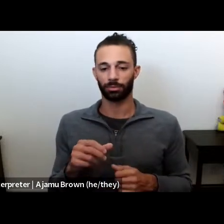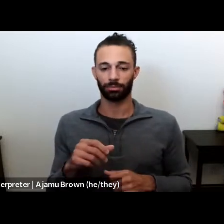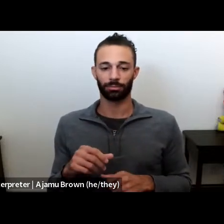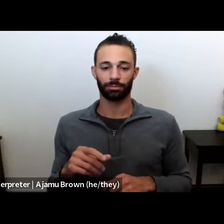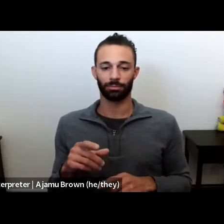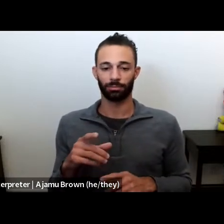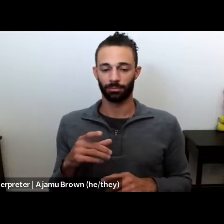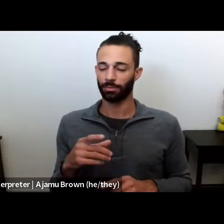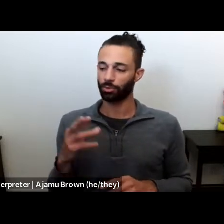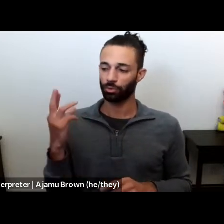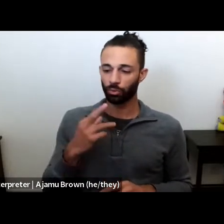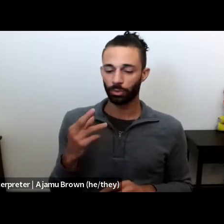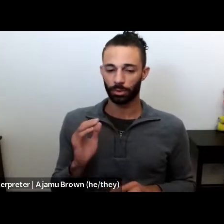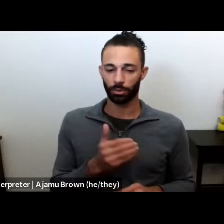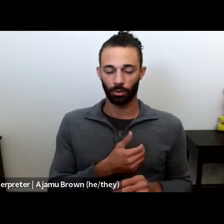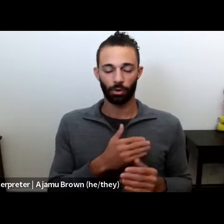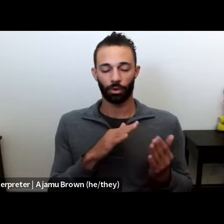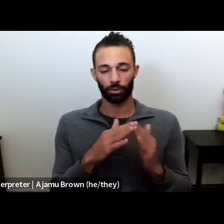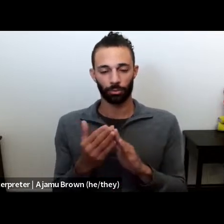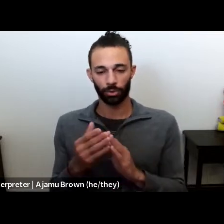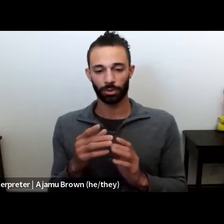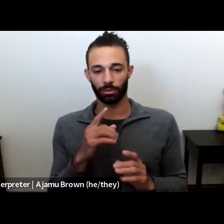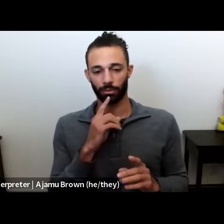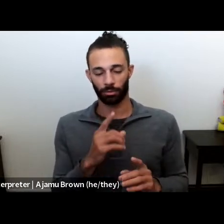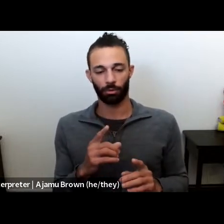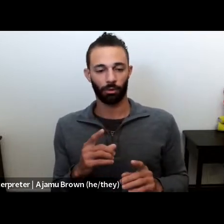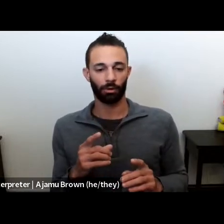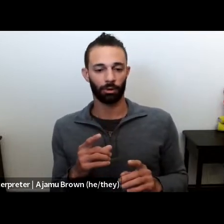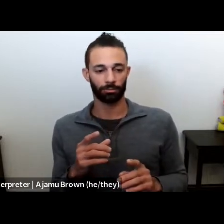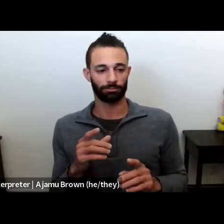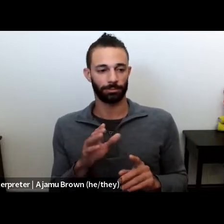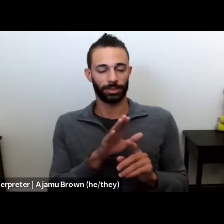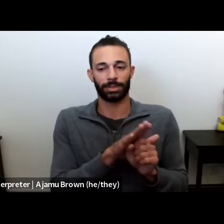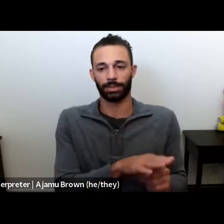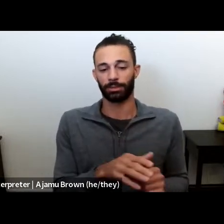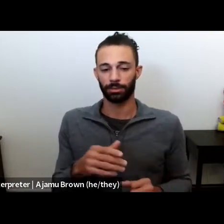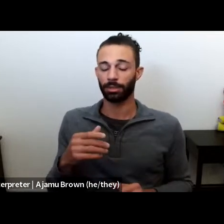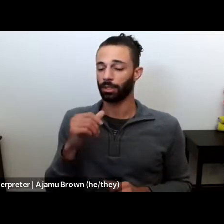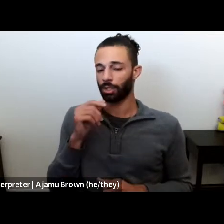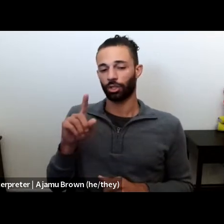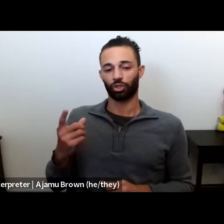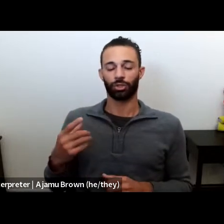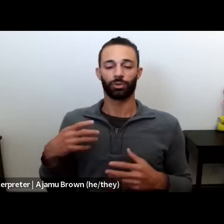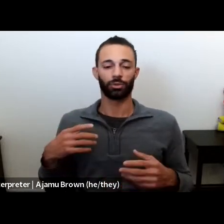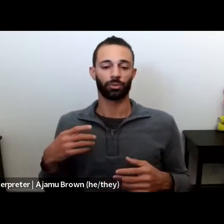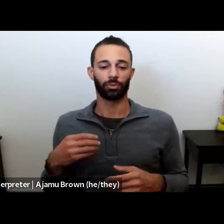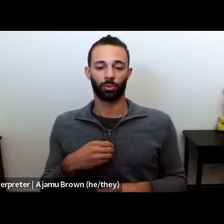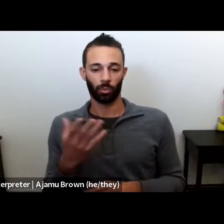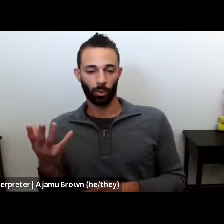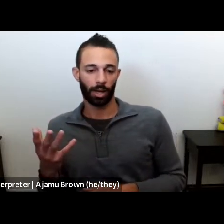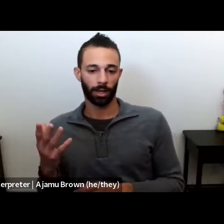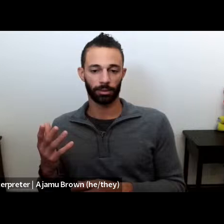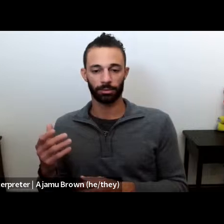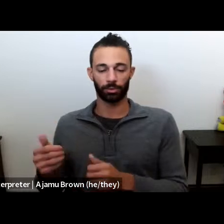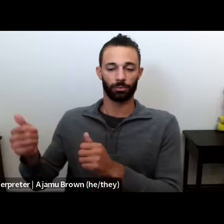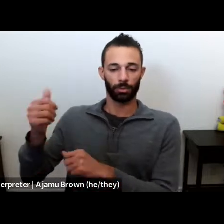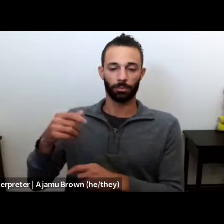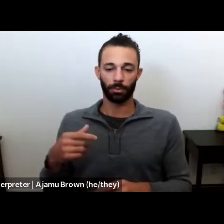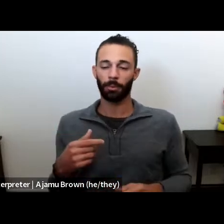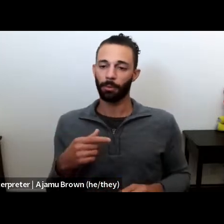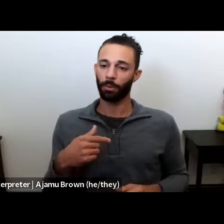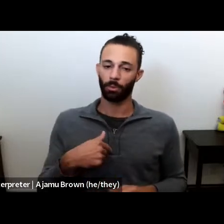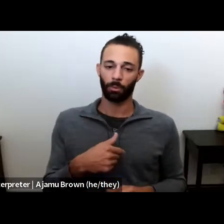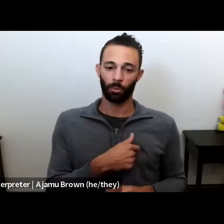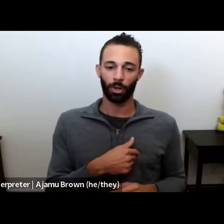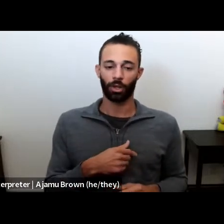under attack, and it's not just white supremacy. We're a fucking threat. Is that like I identify as a threat? So continue